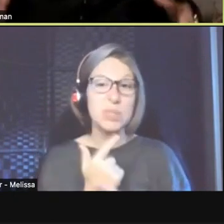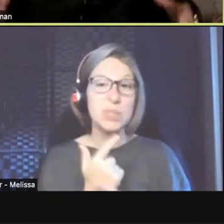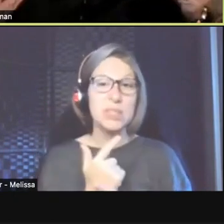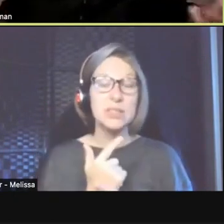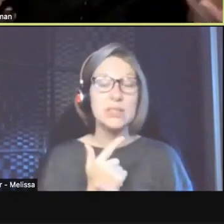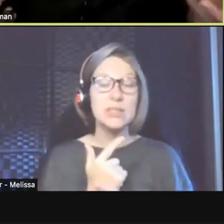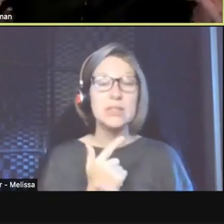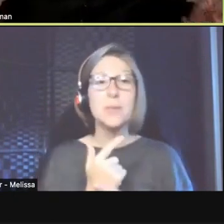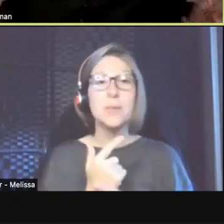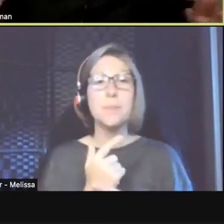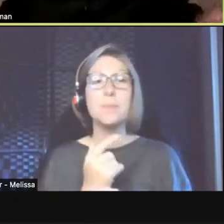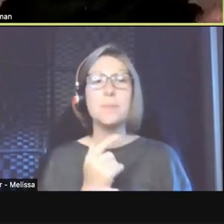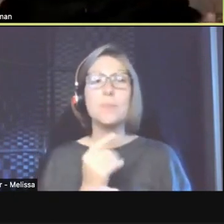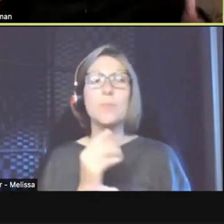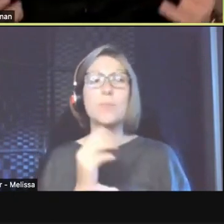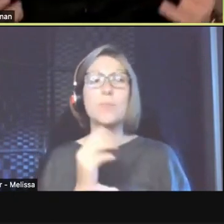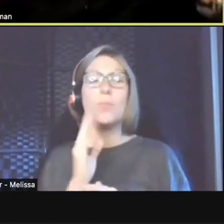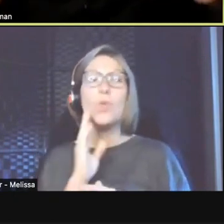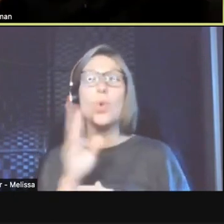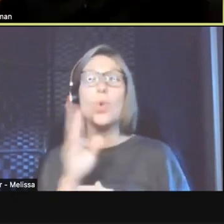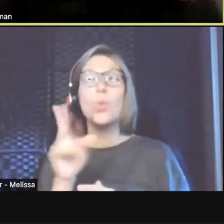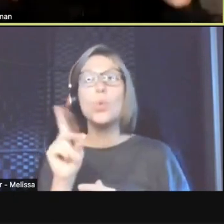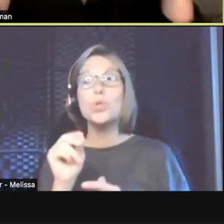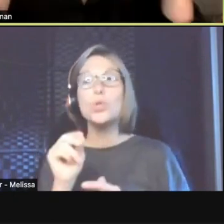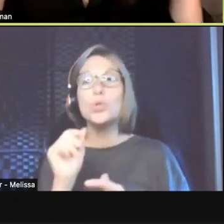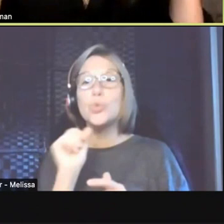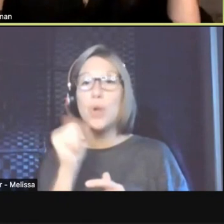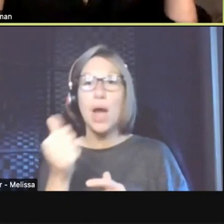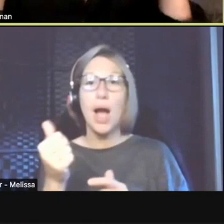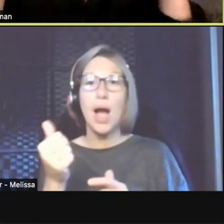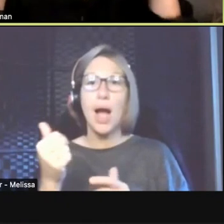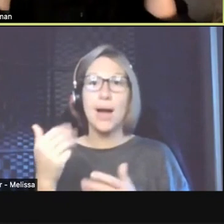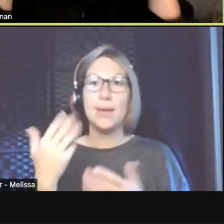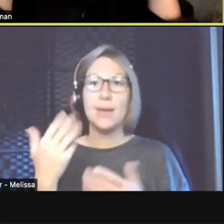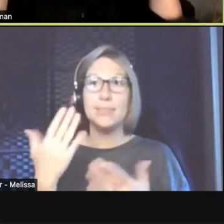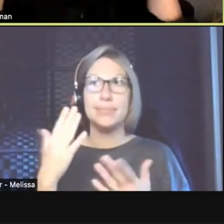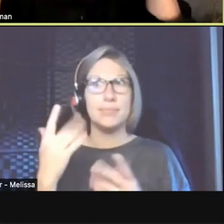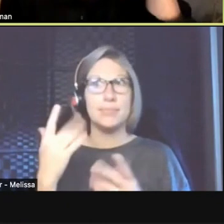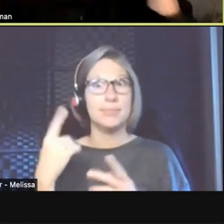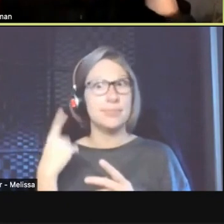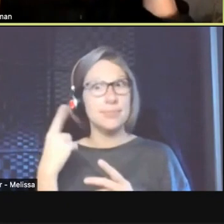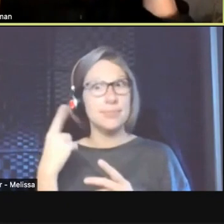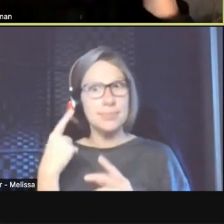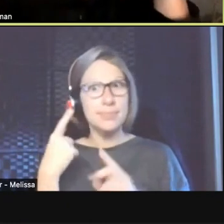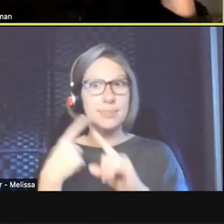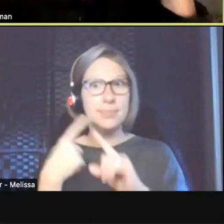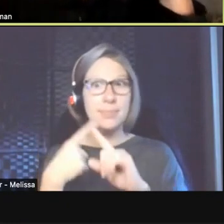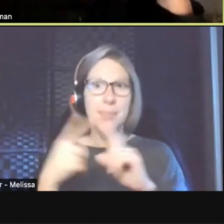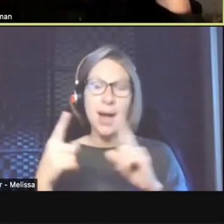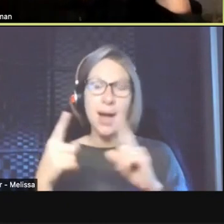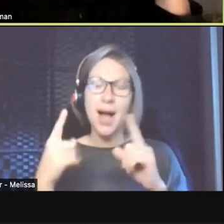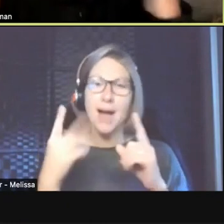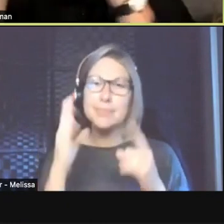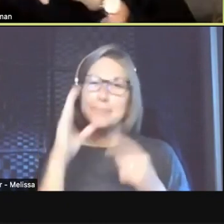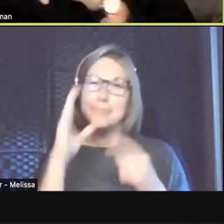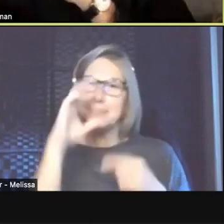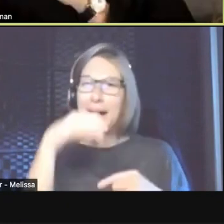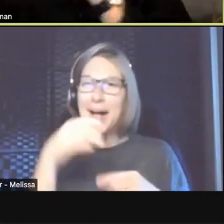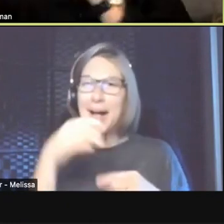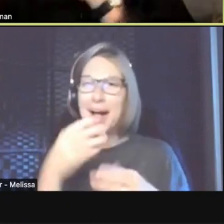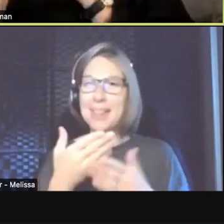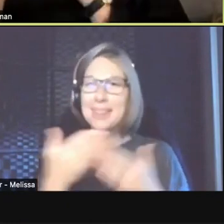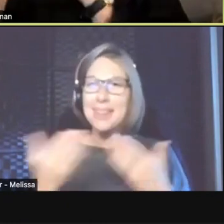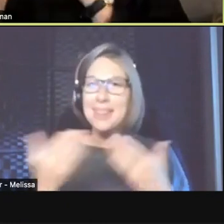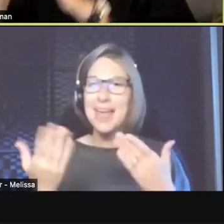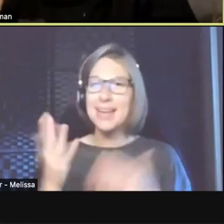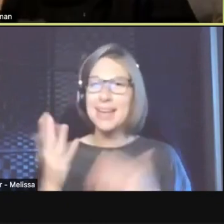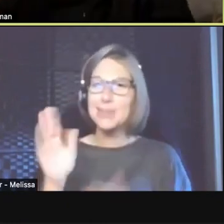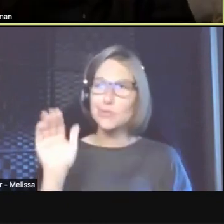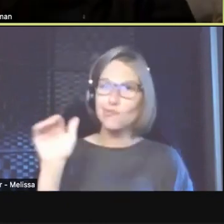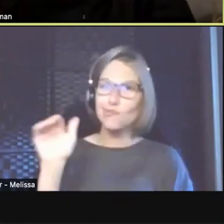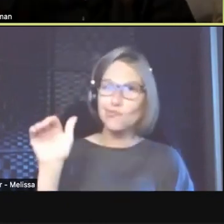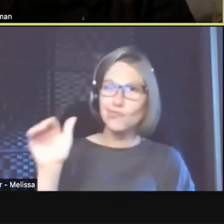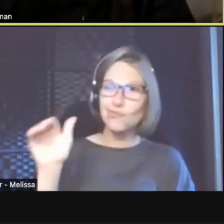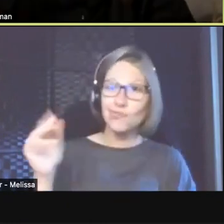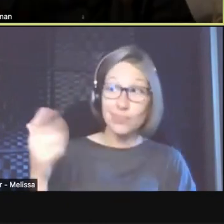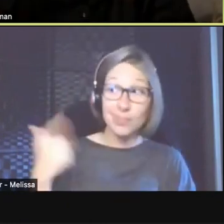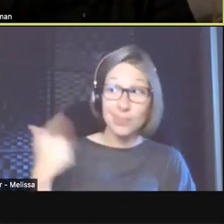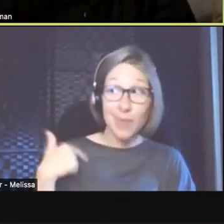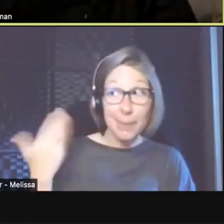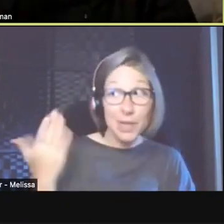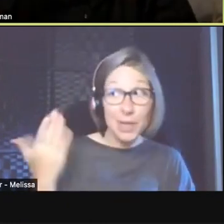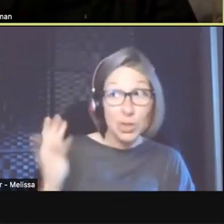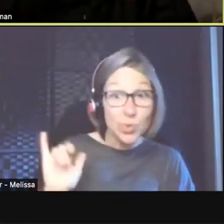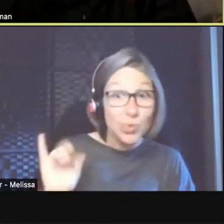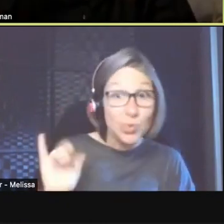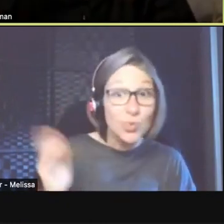do kind of not even outrageous, but do unusual things to help remind the family, like, hey, we're here too,